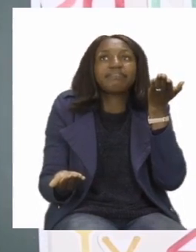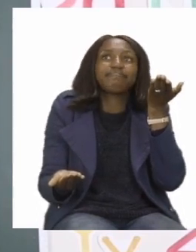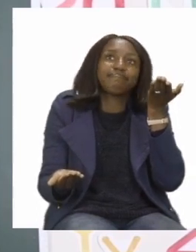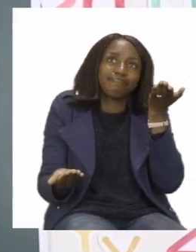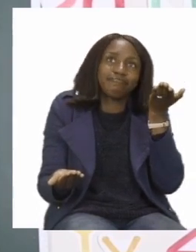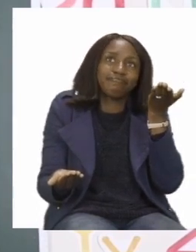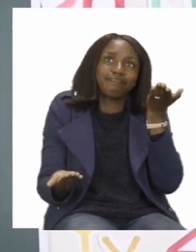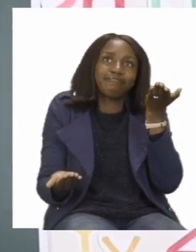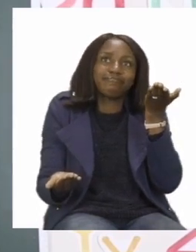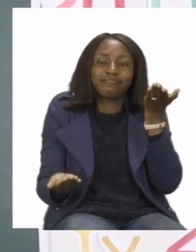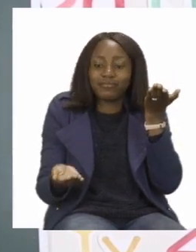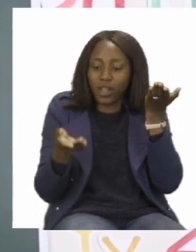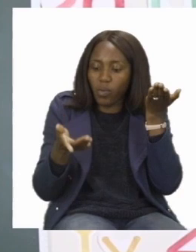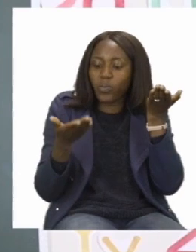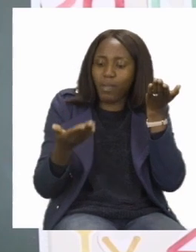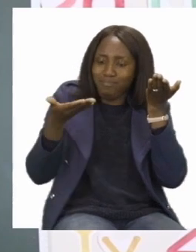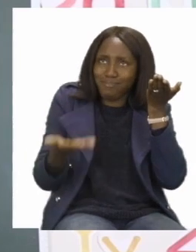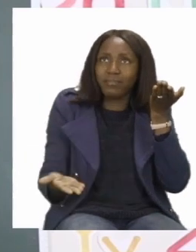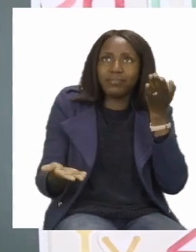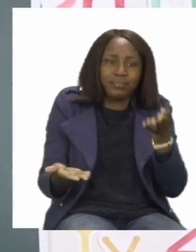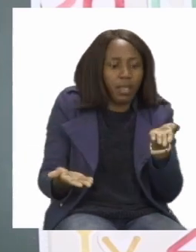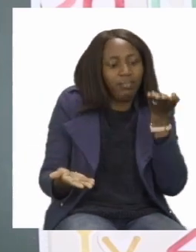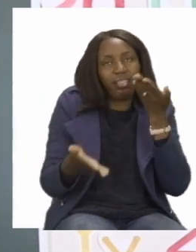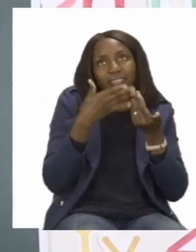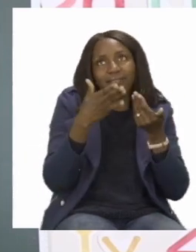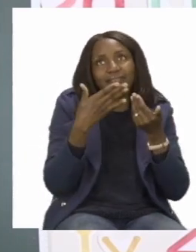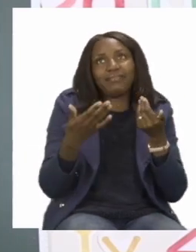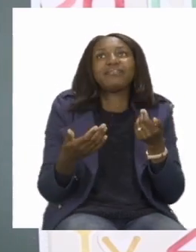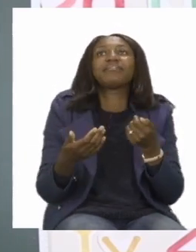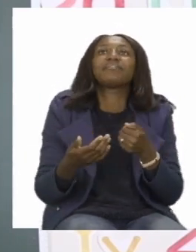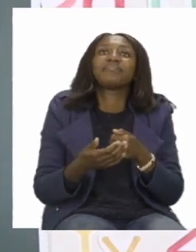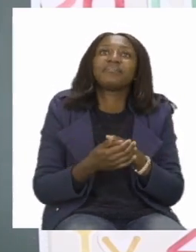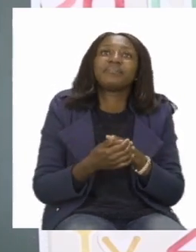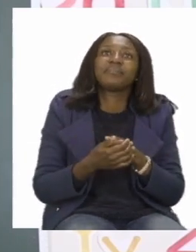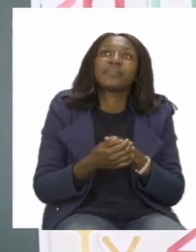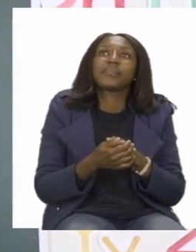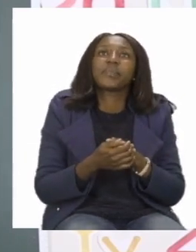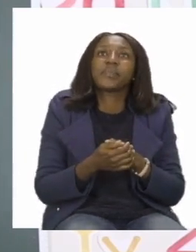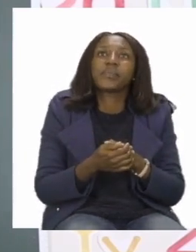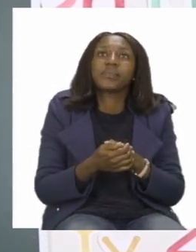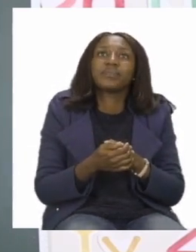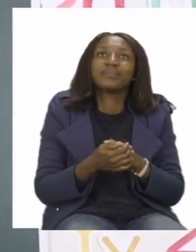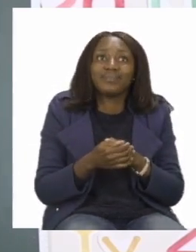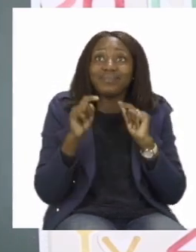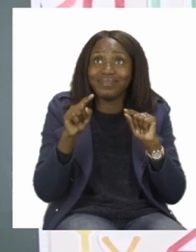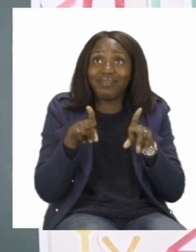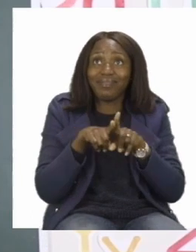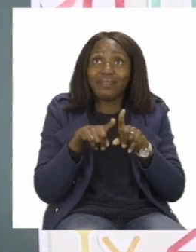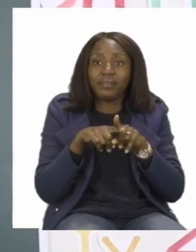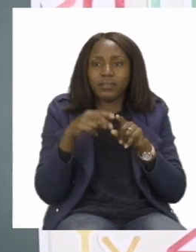are heavier than the blue color. So this is how you're going to be measuring